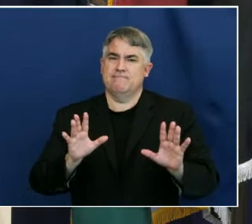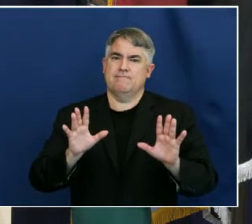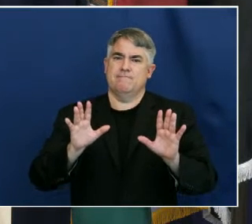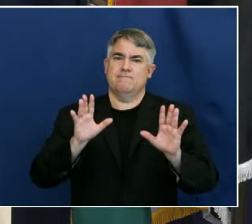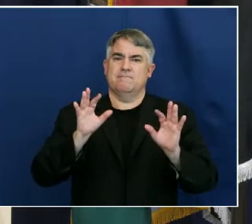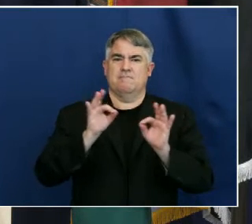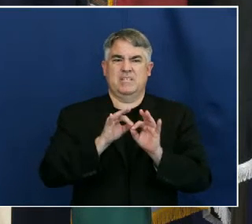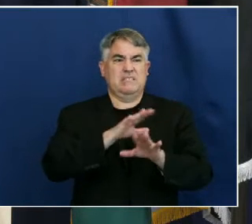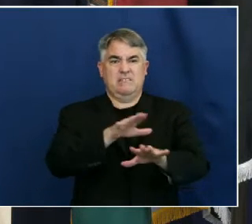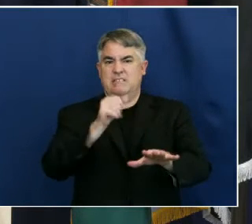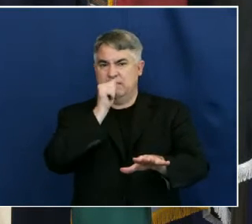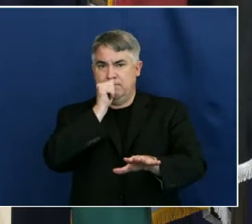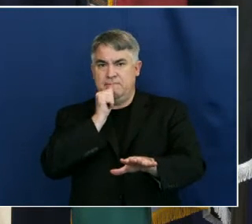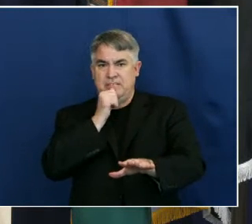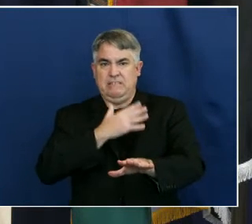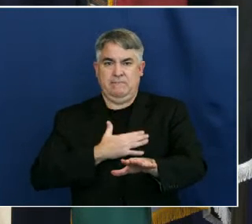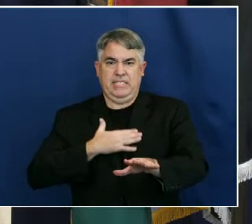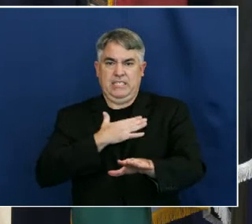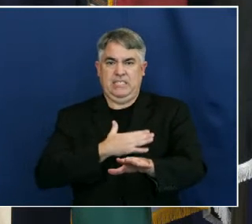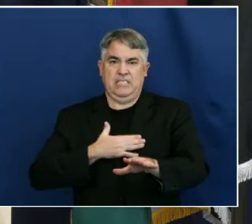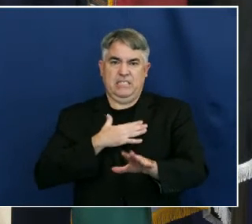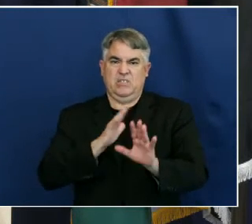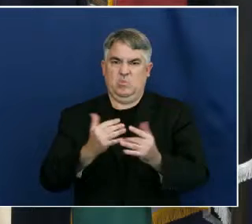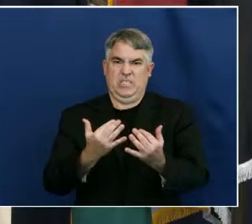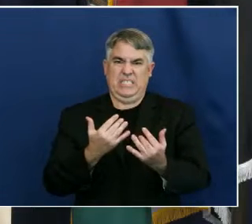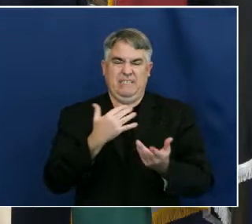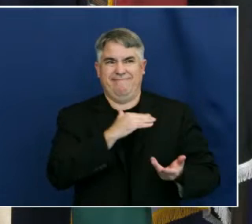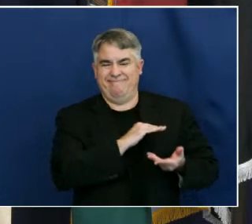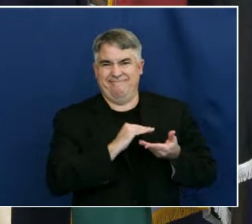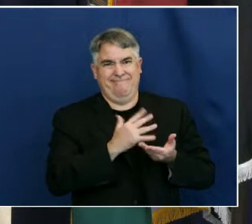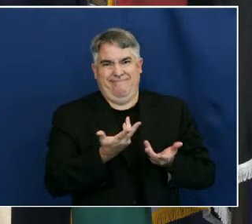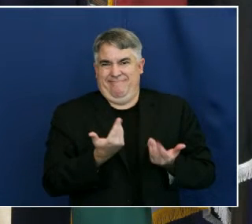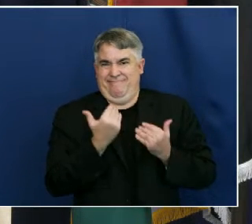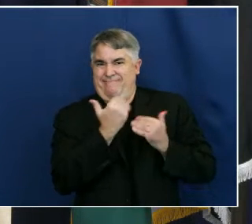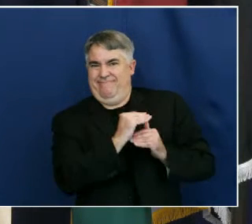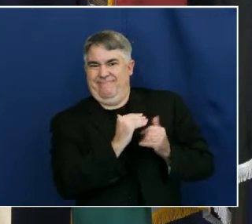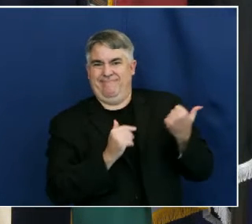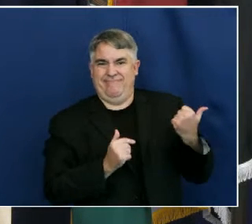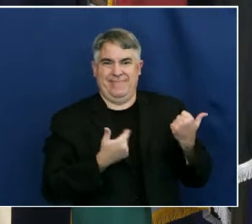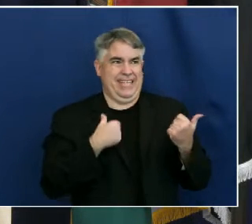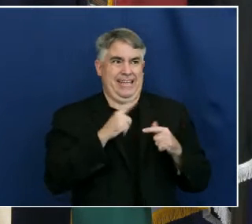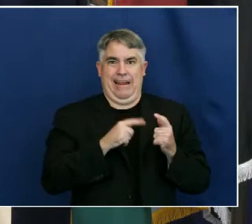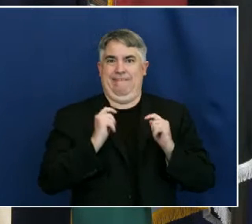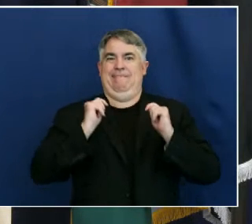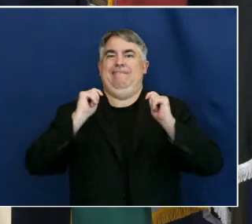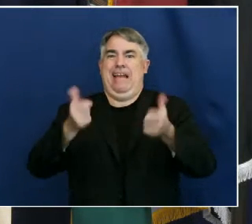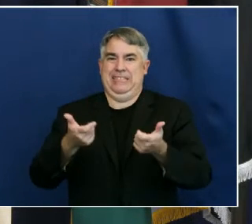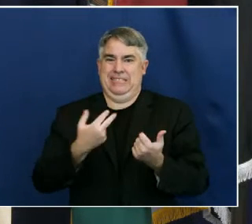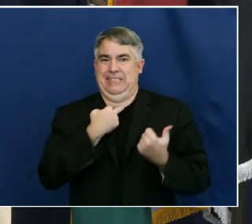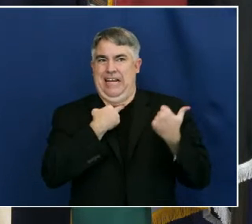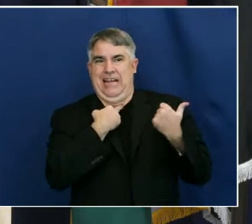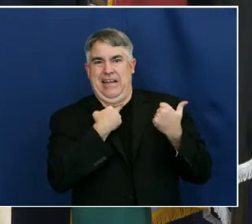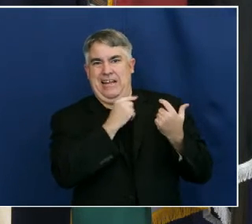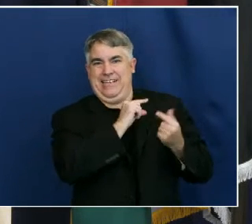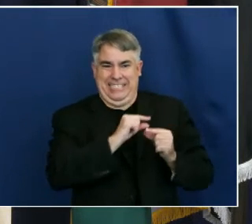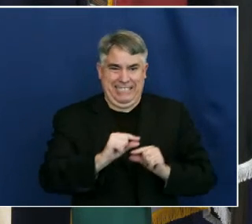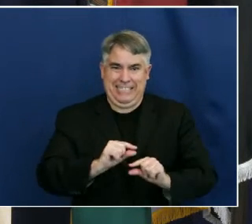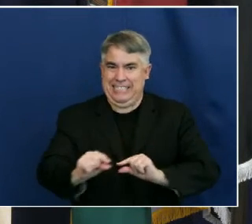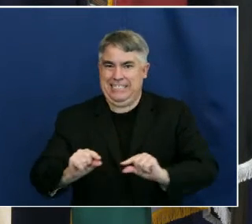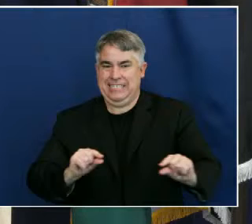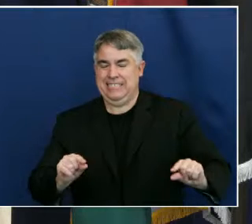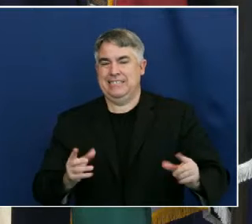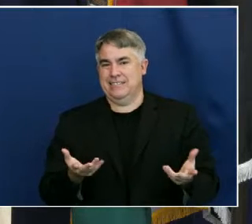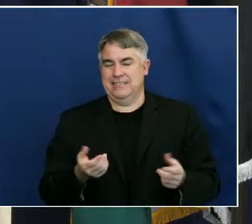We ask for patience as we work through this process as efficiently as possible. Meanwhile, the work of reopening our school